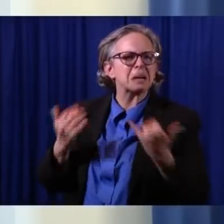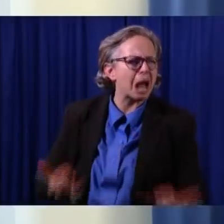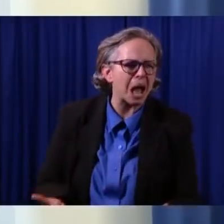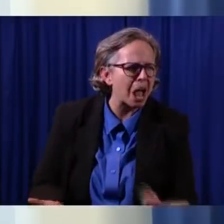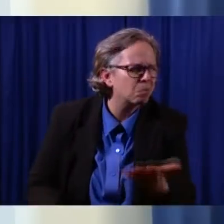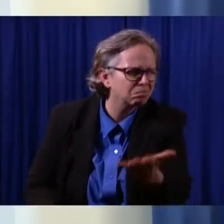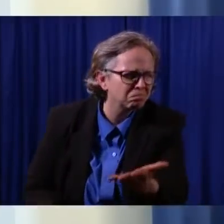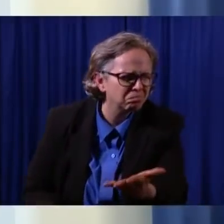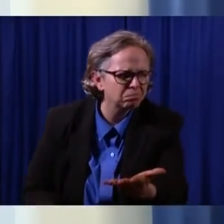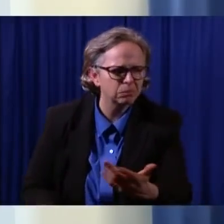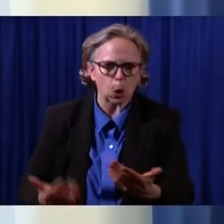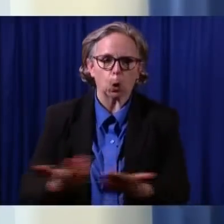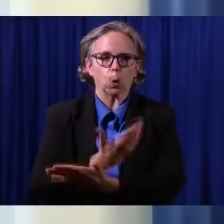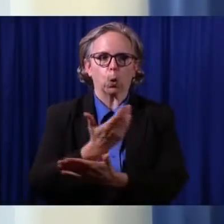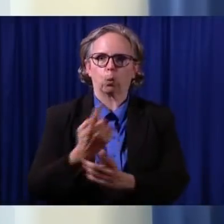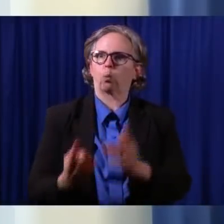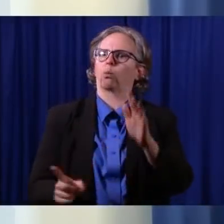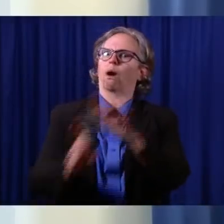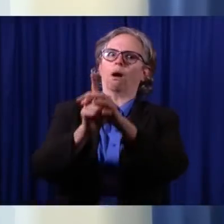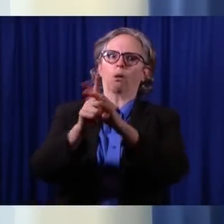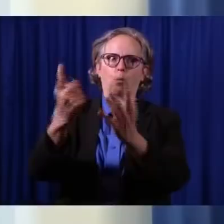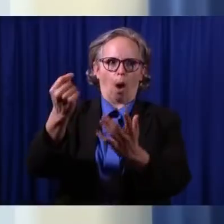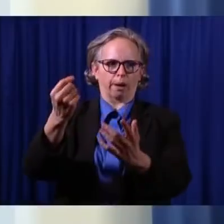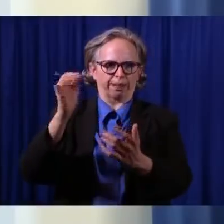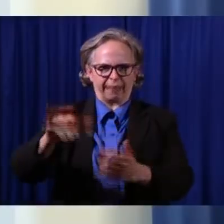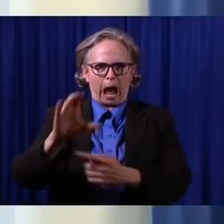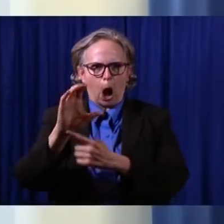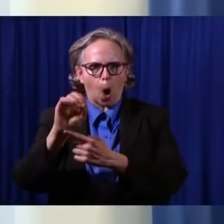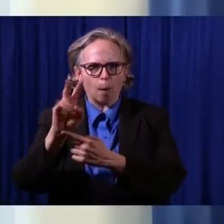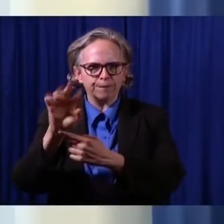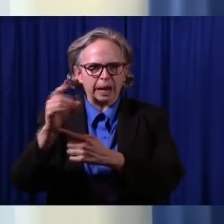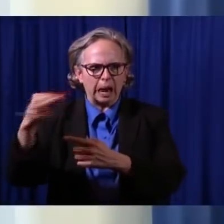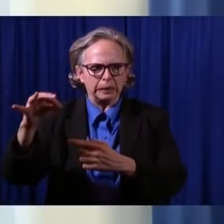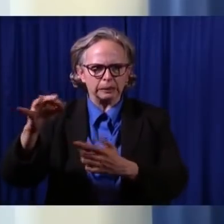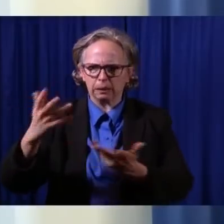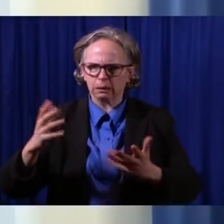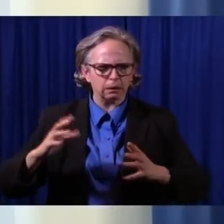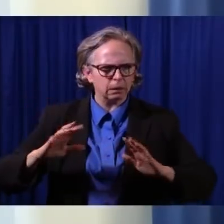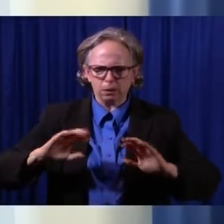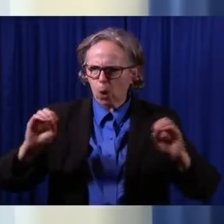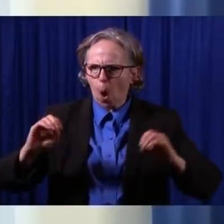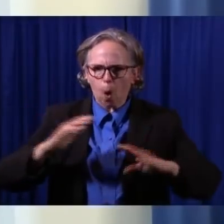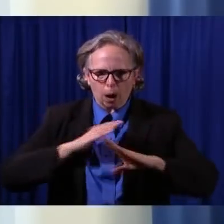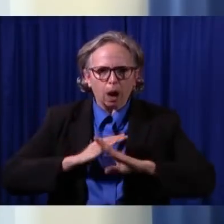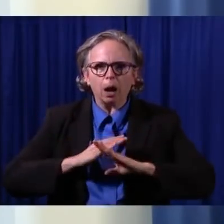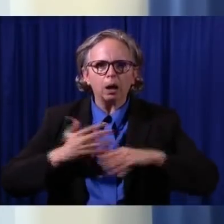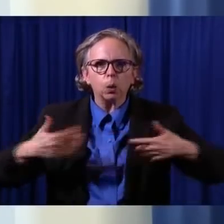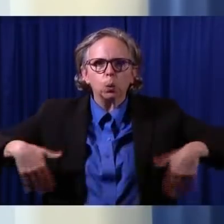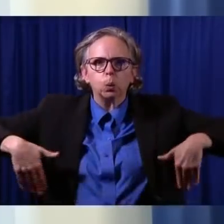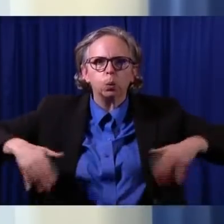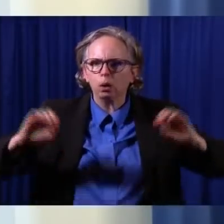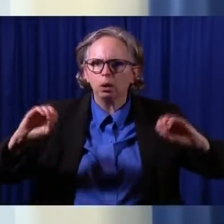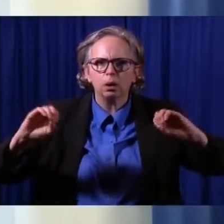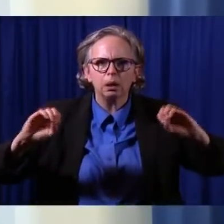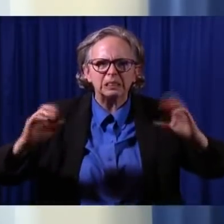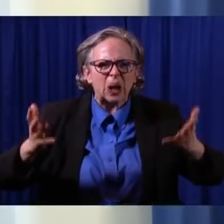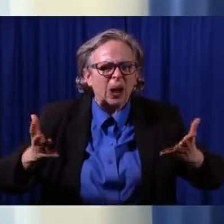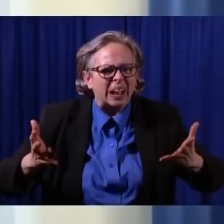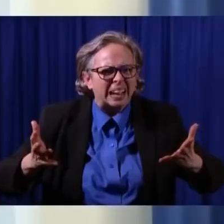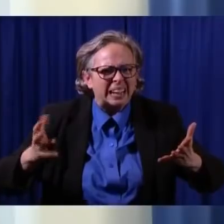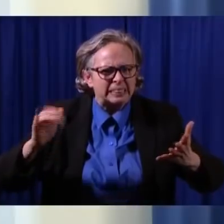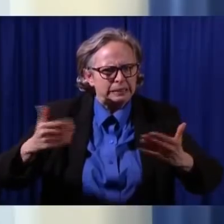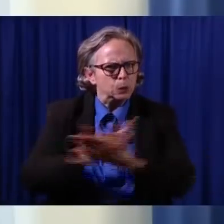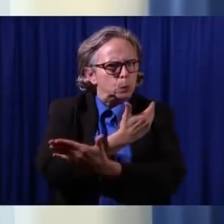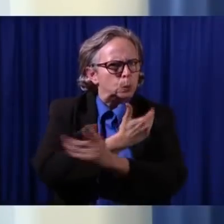COVID that people have never developed the immunity to. And we do quarantine. It is a law. It can be